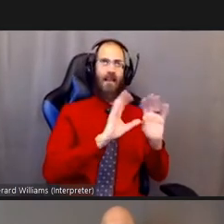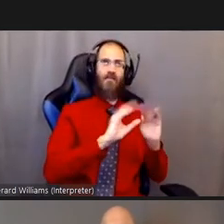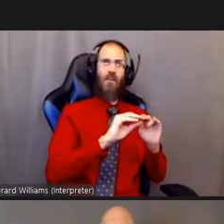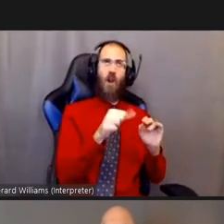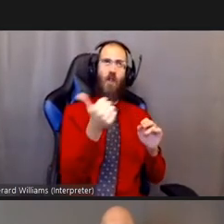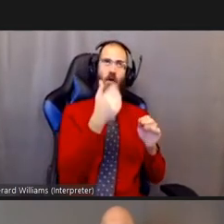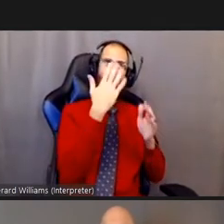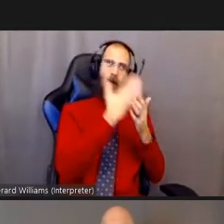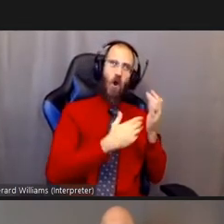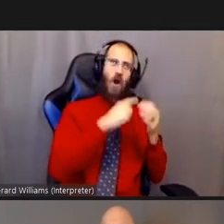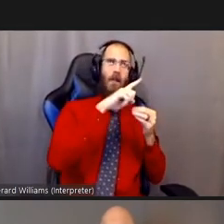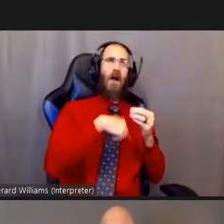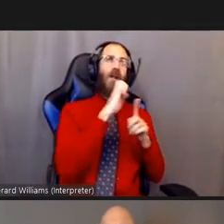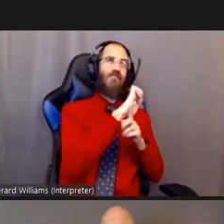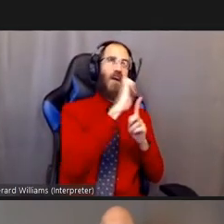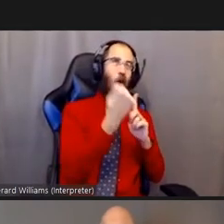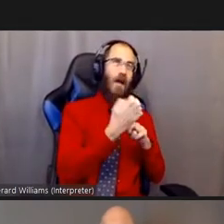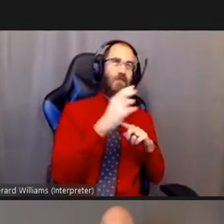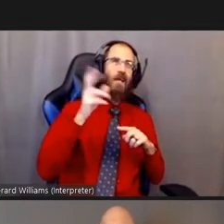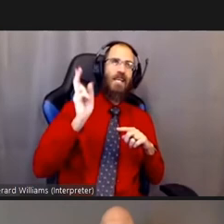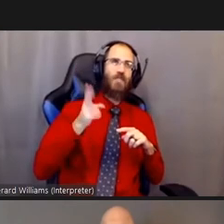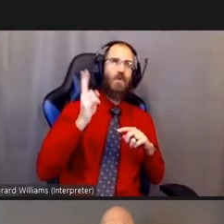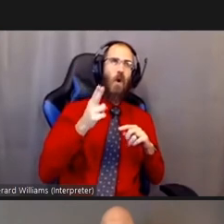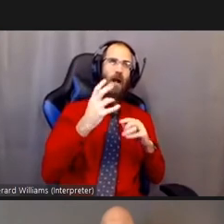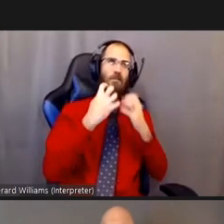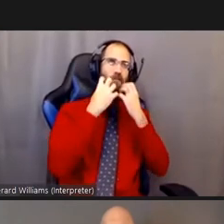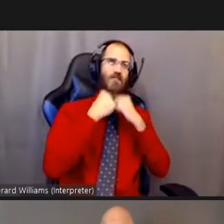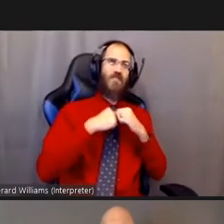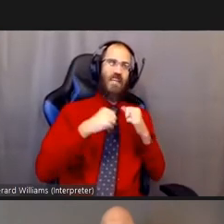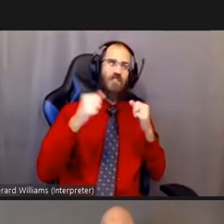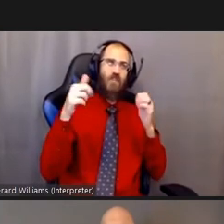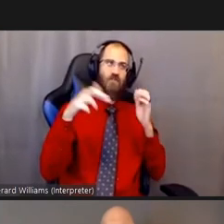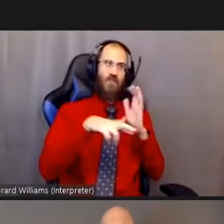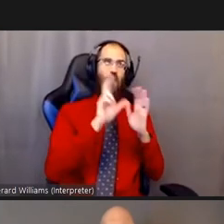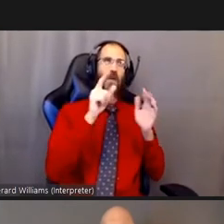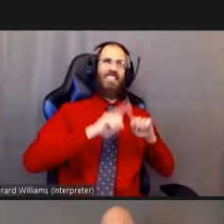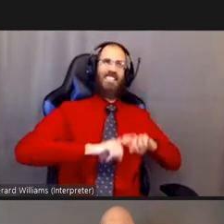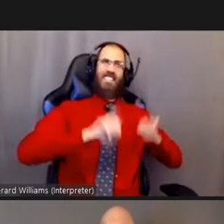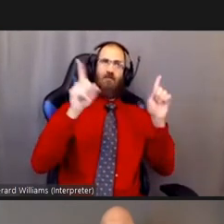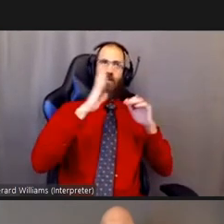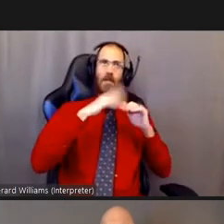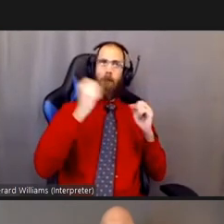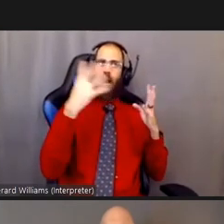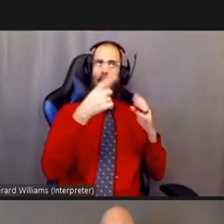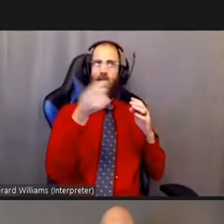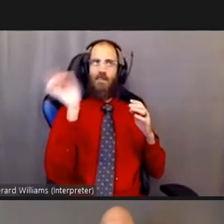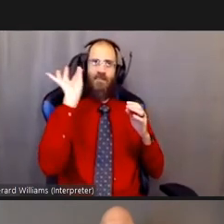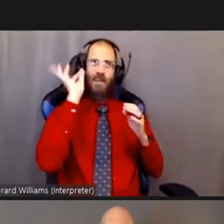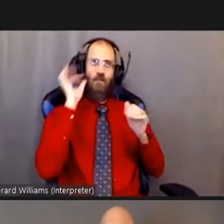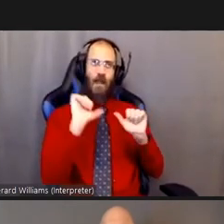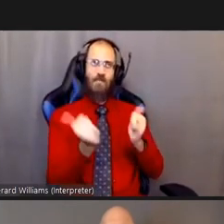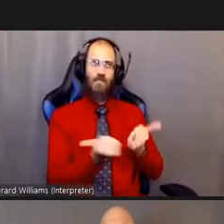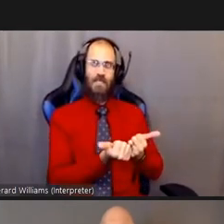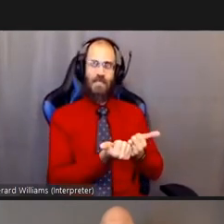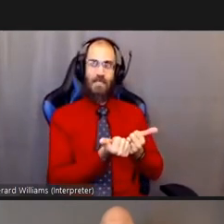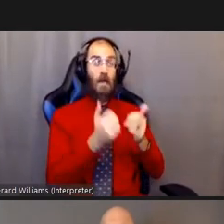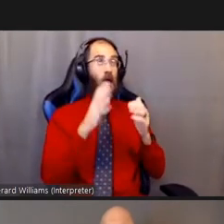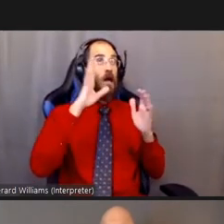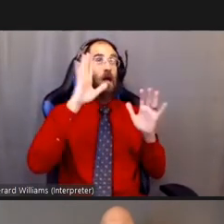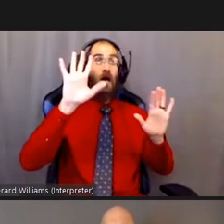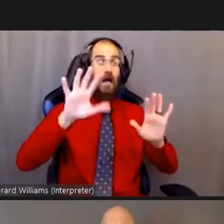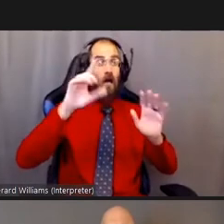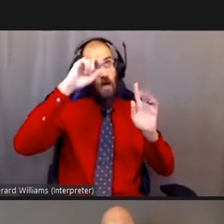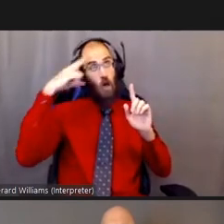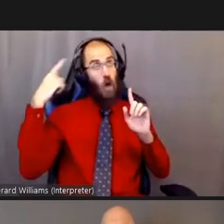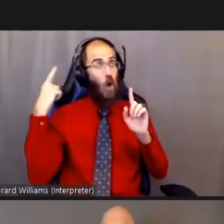and historic preservation review that differed from most other federal agencies. And again, the hope with this is to make sure